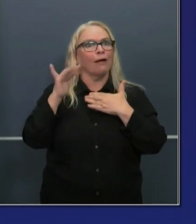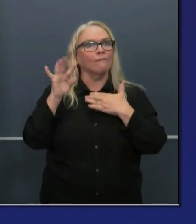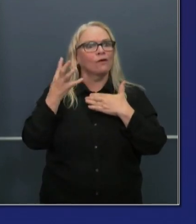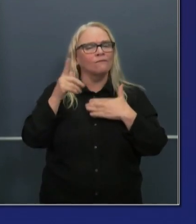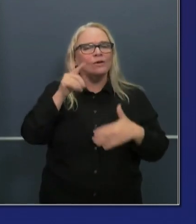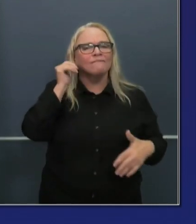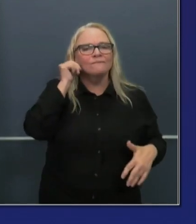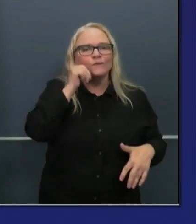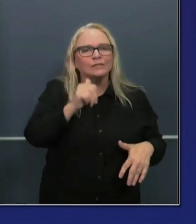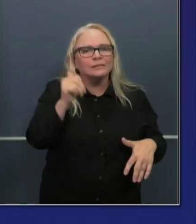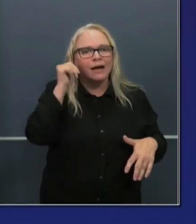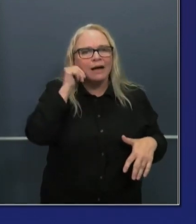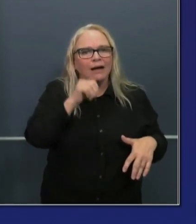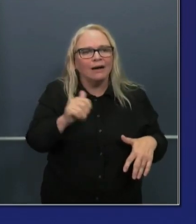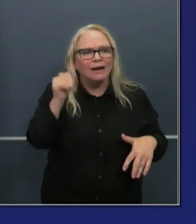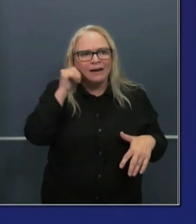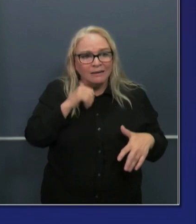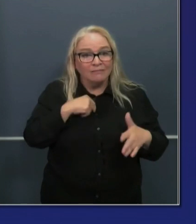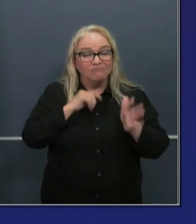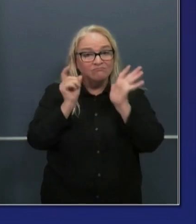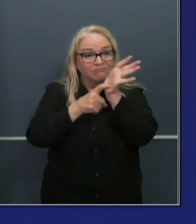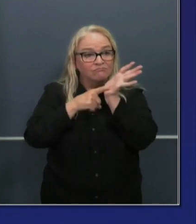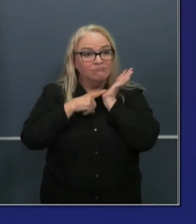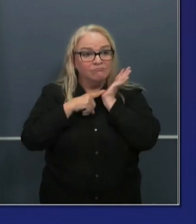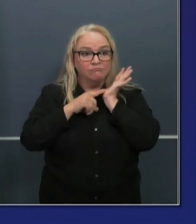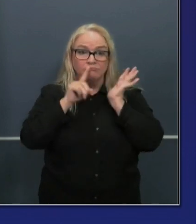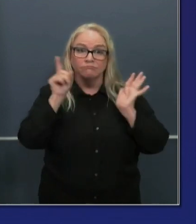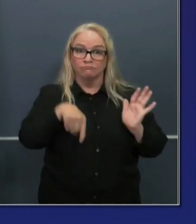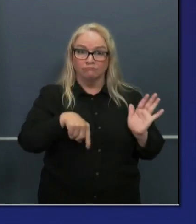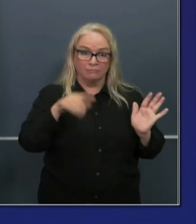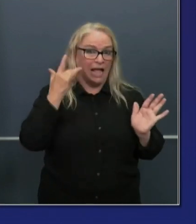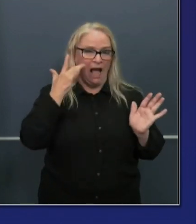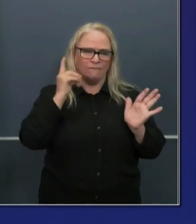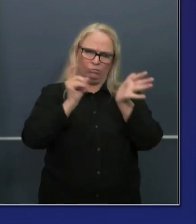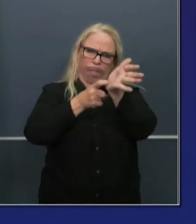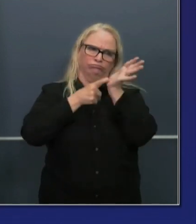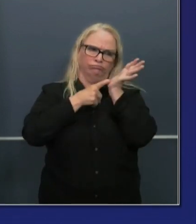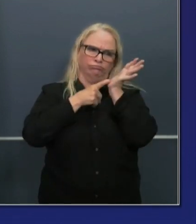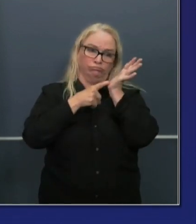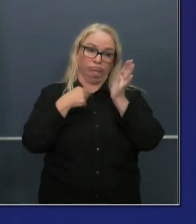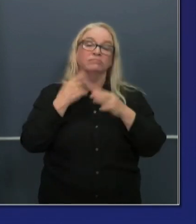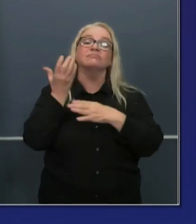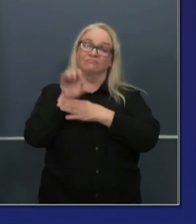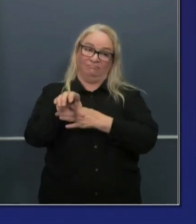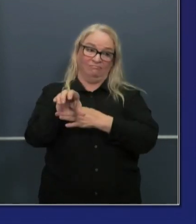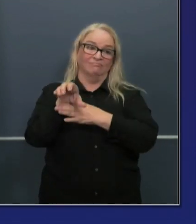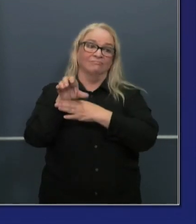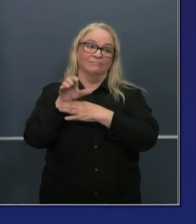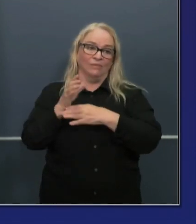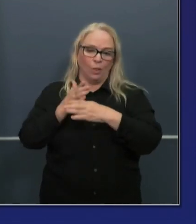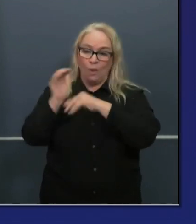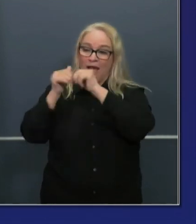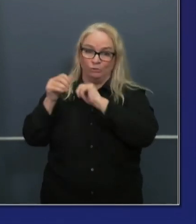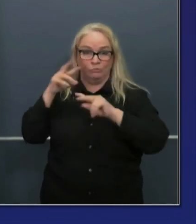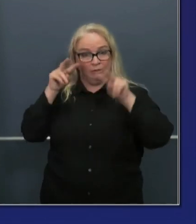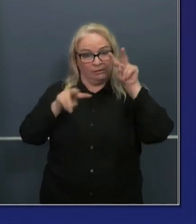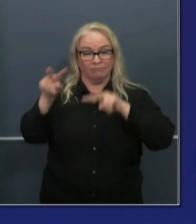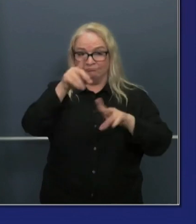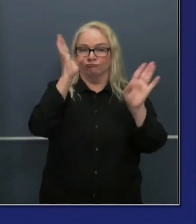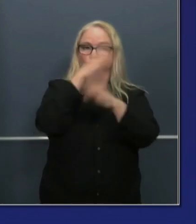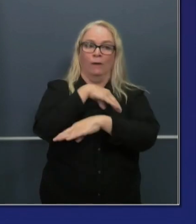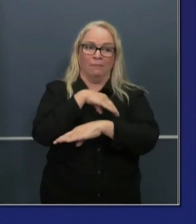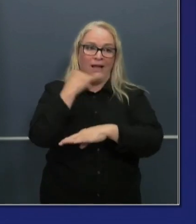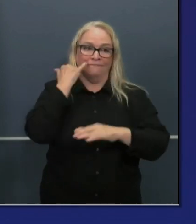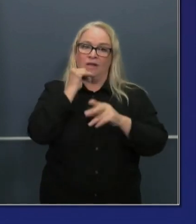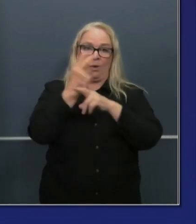It's a mandate in the state of California. It will be enforced by others is much more than it will be